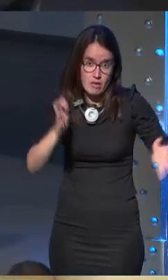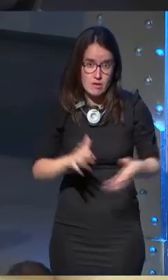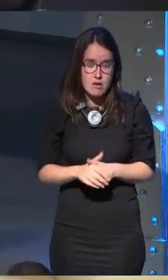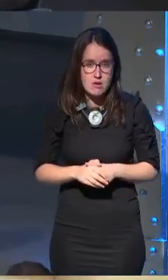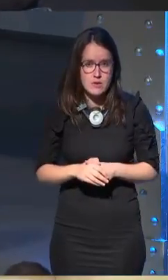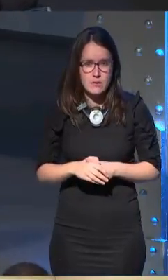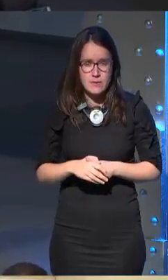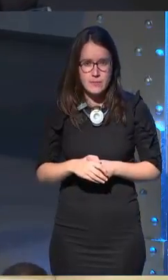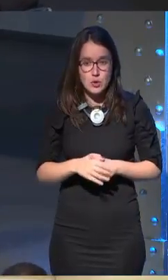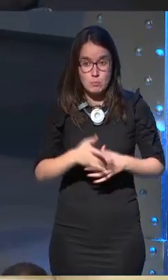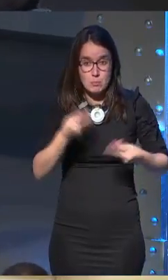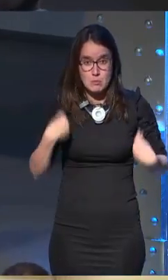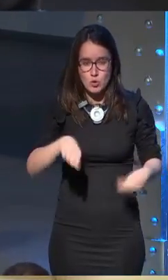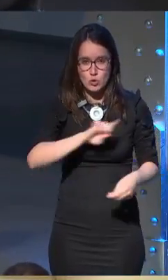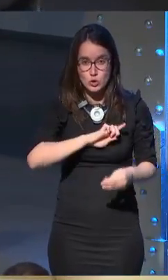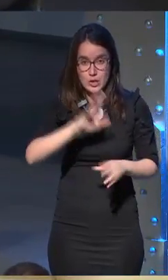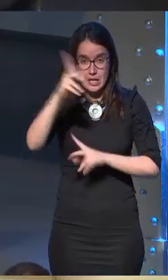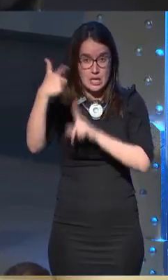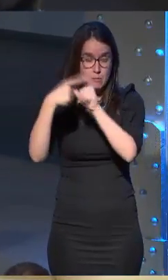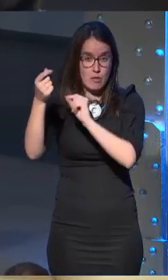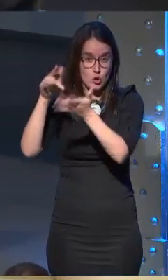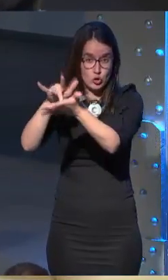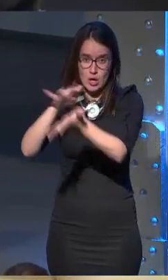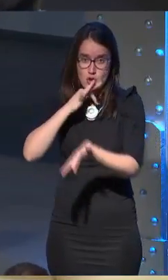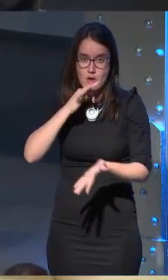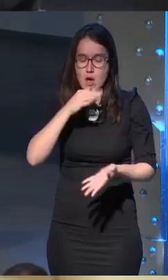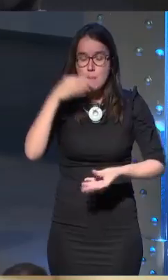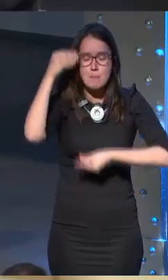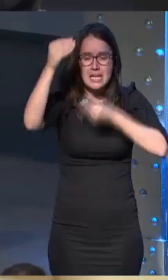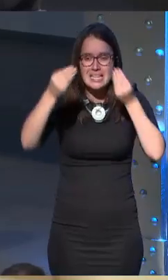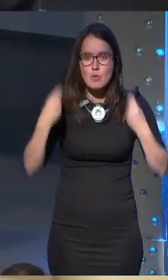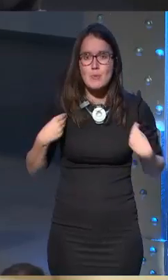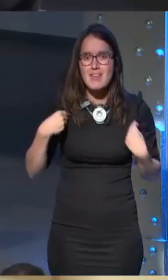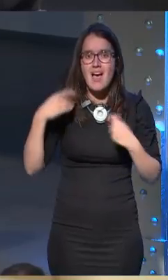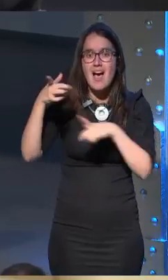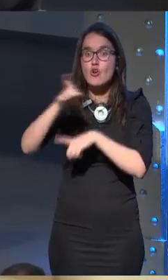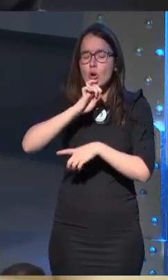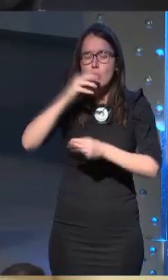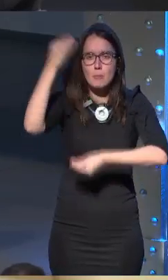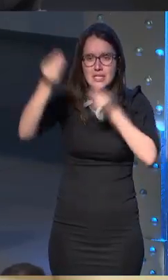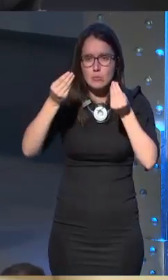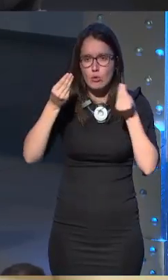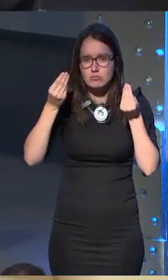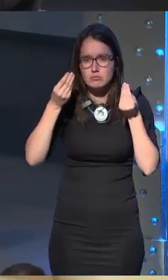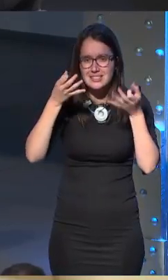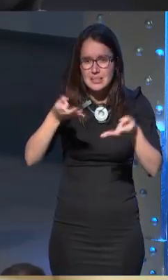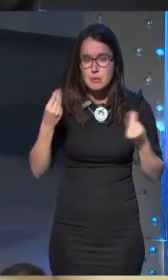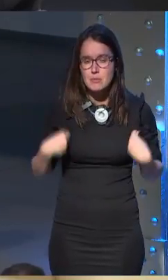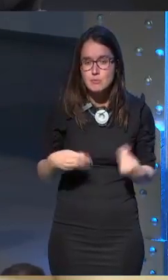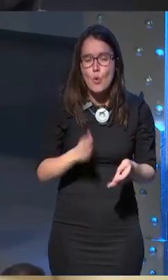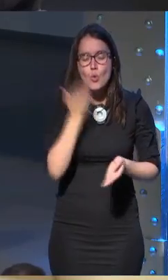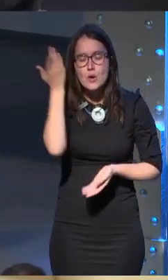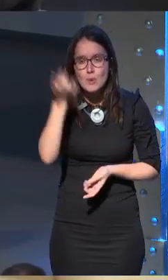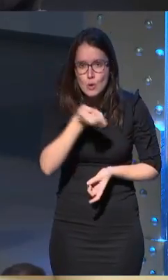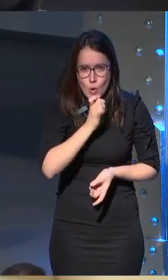Cuando un profano is when someone that doesn't know about anything like us, for example, we think about how life in the space is. We always think